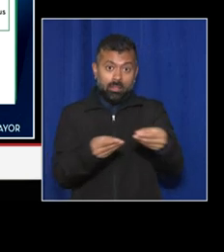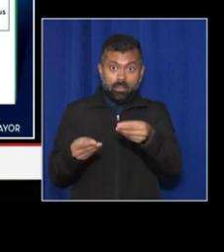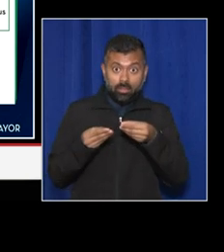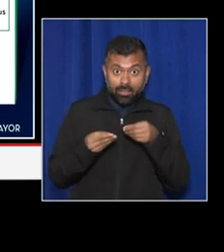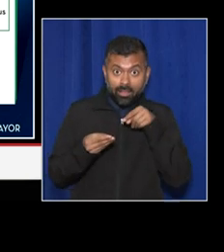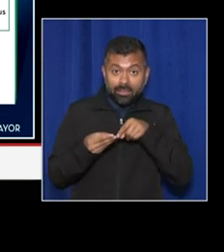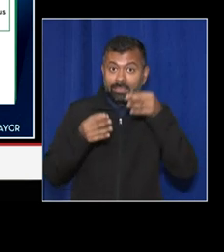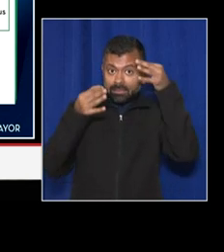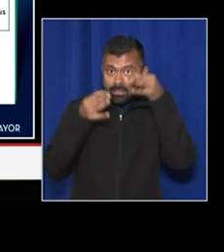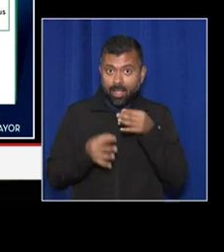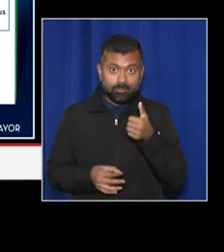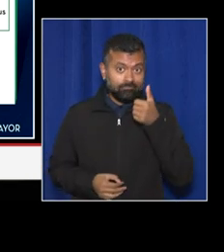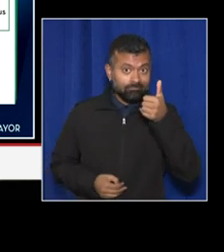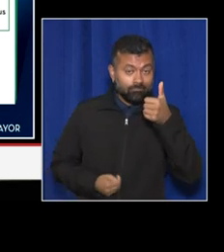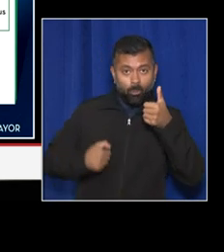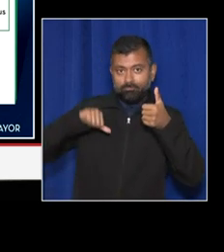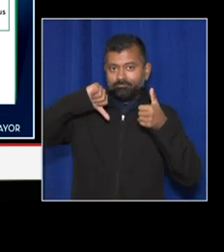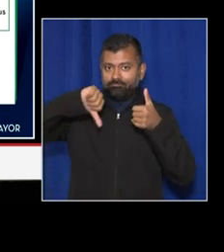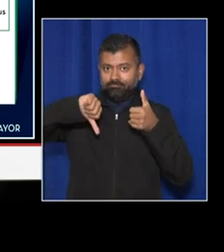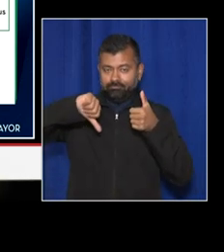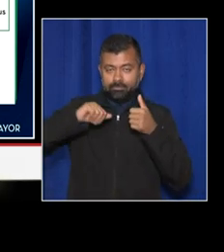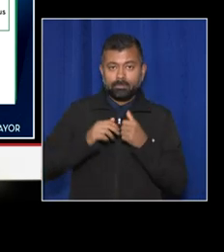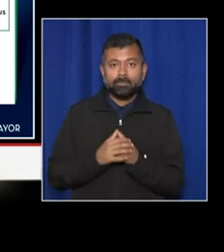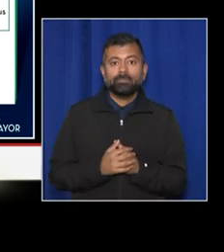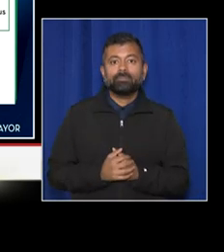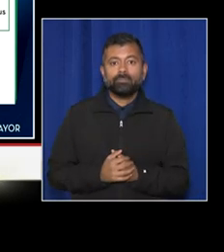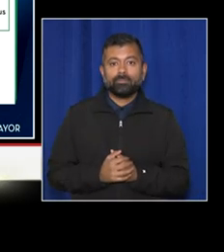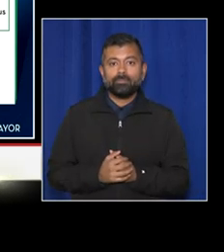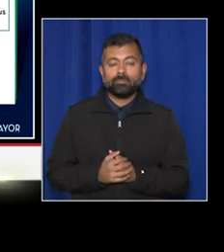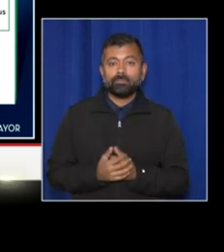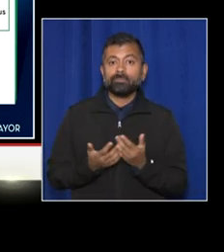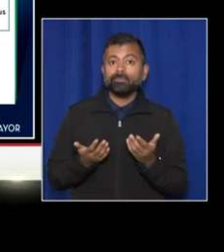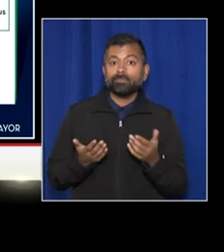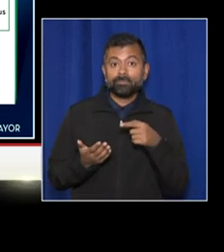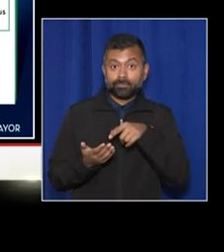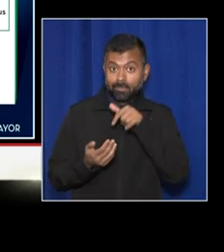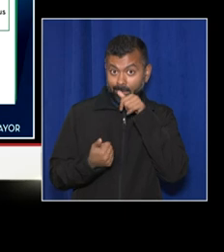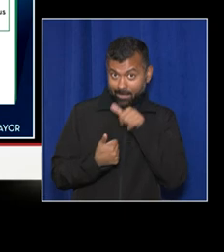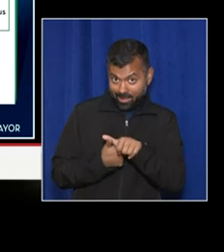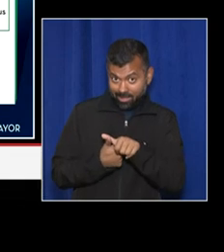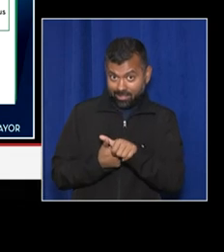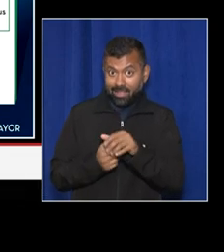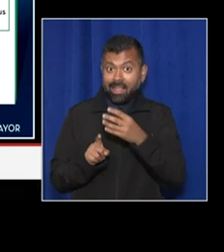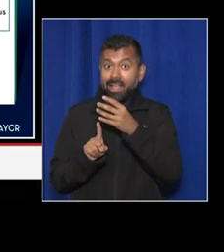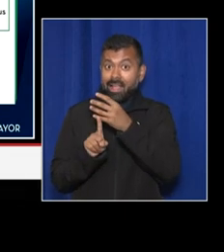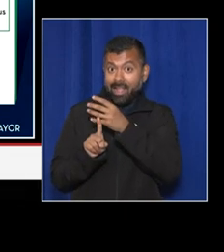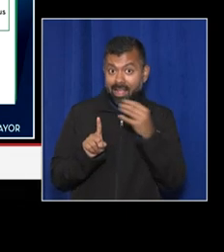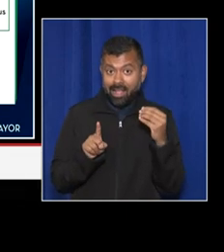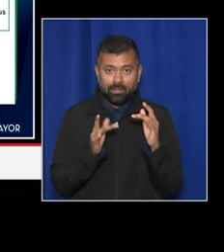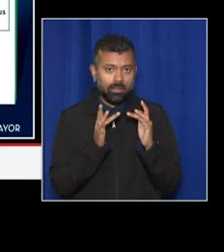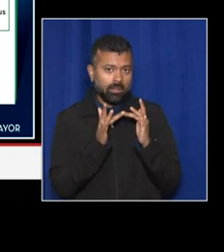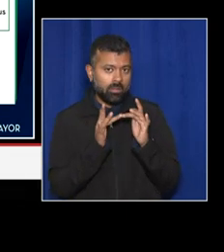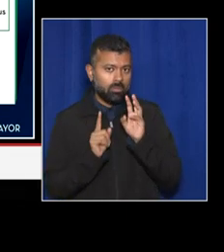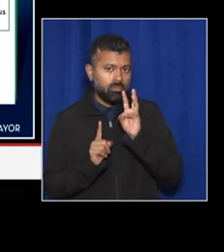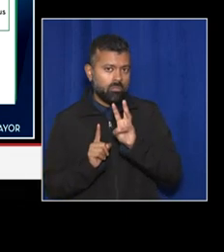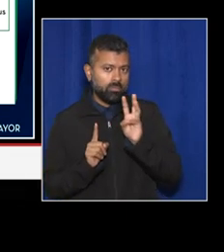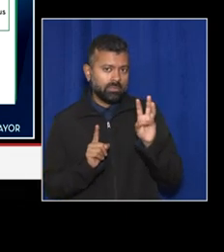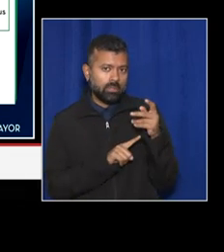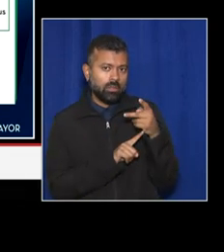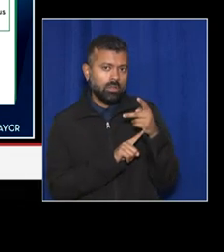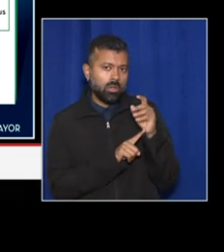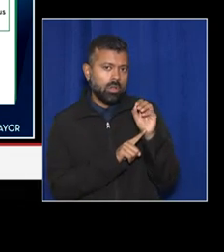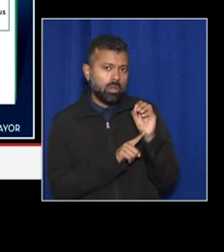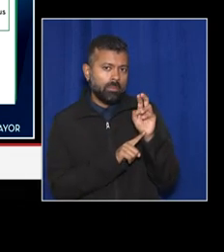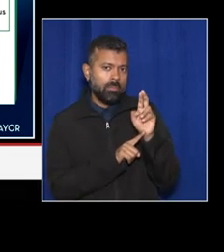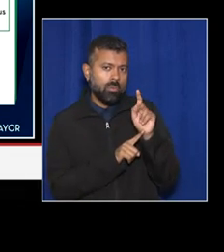profile. That's right, it will come 2 ways, in the mail and in your online profile. During this time, you